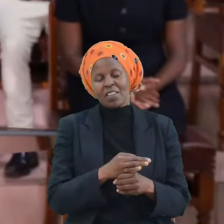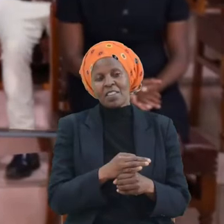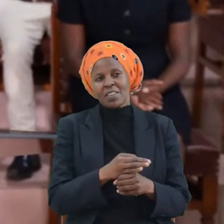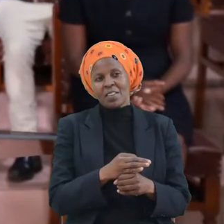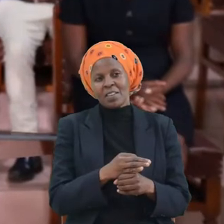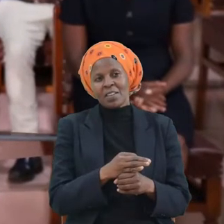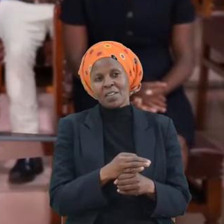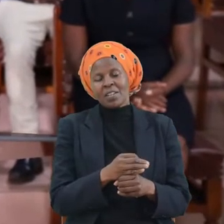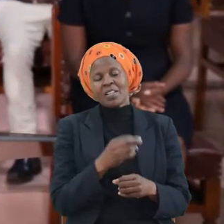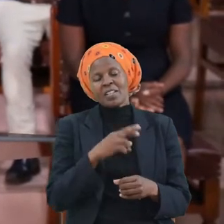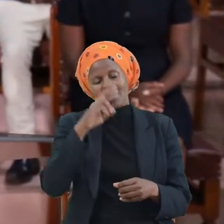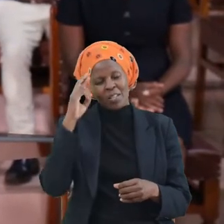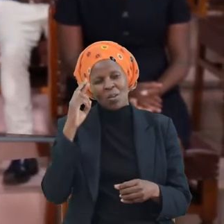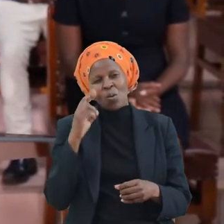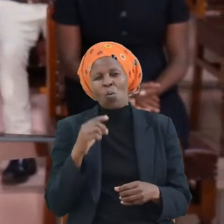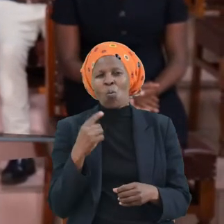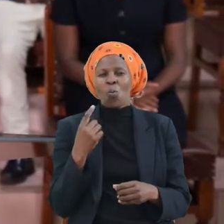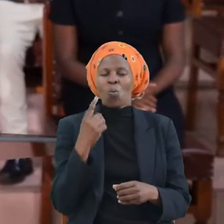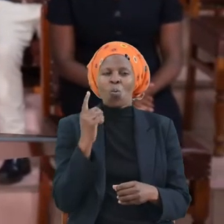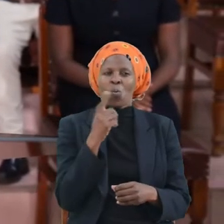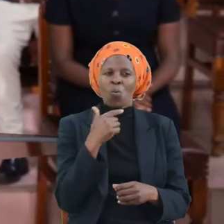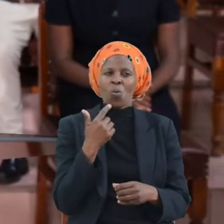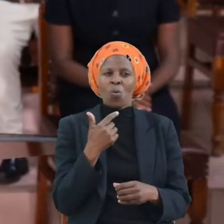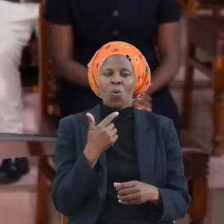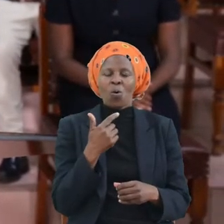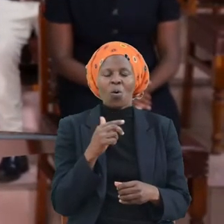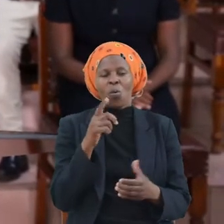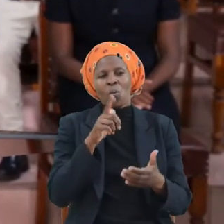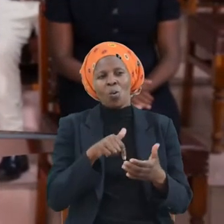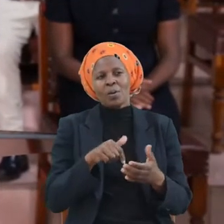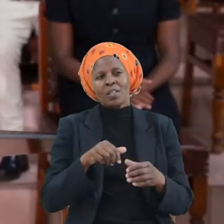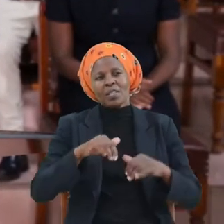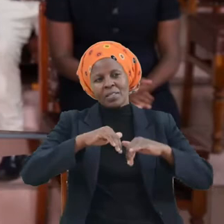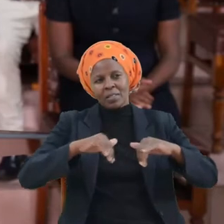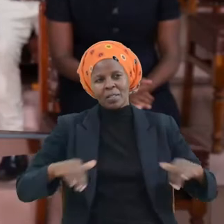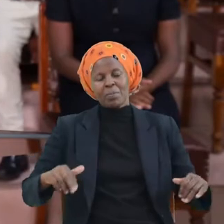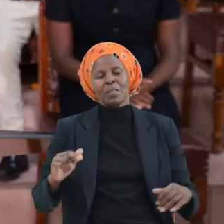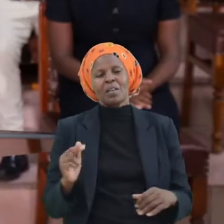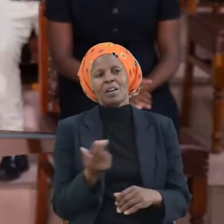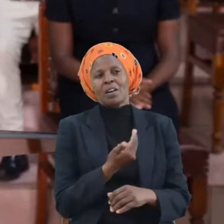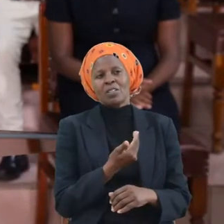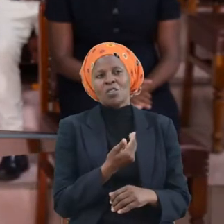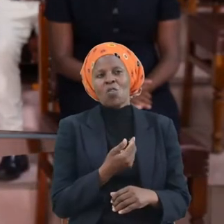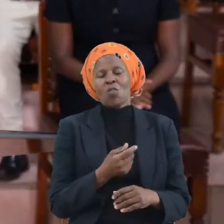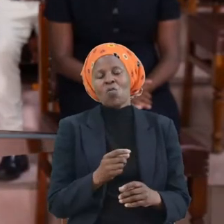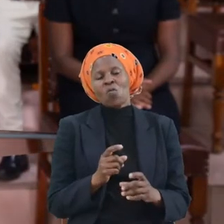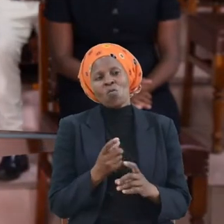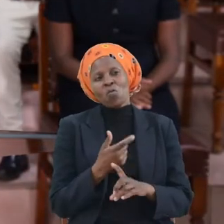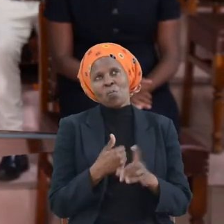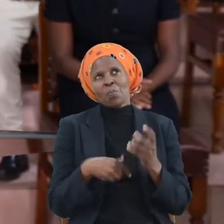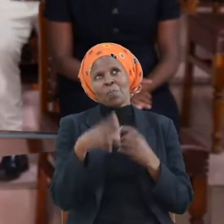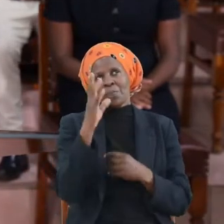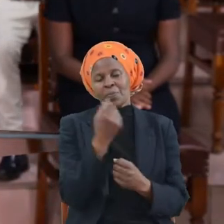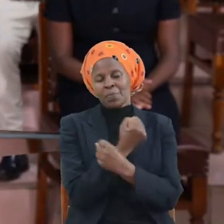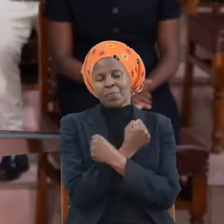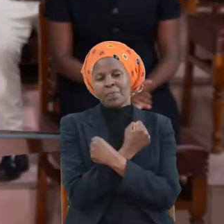read, at what shall then separate us from the love of God? Sometimes we face challenges in our lives